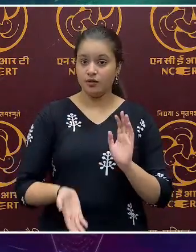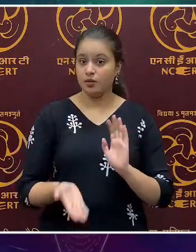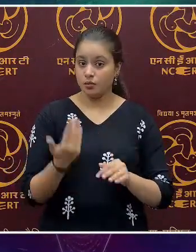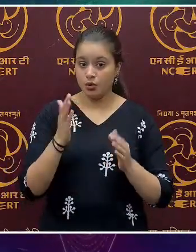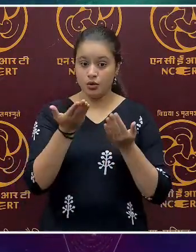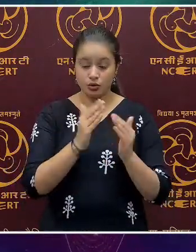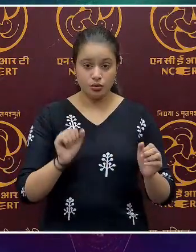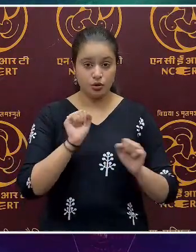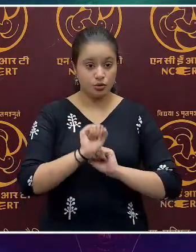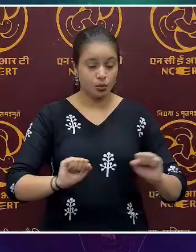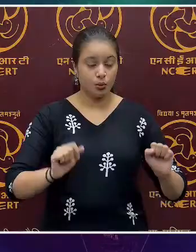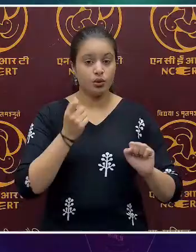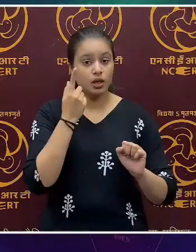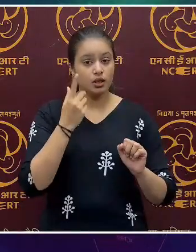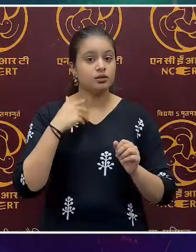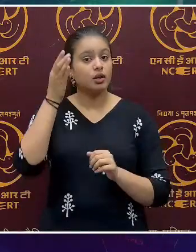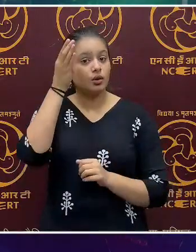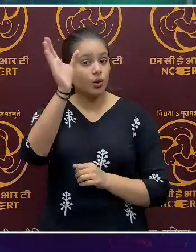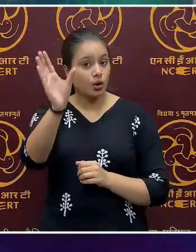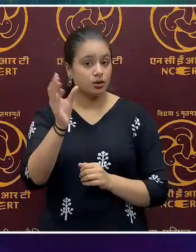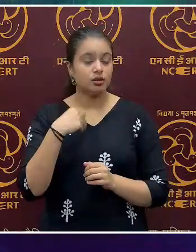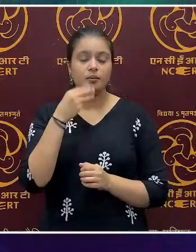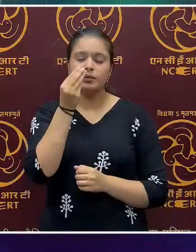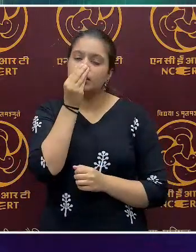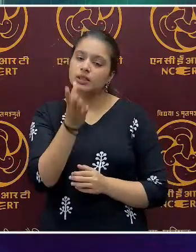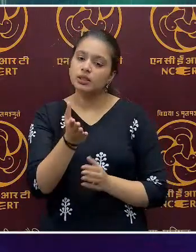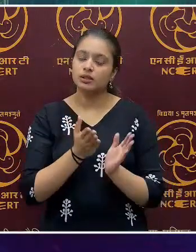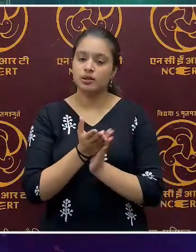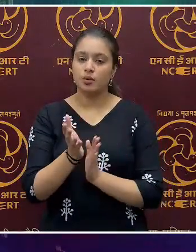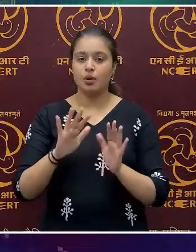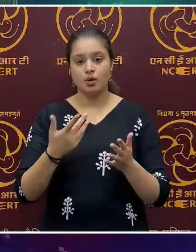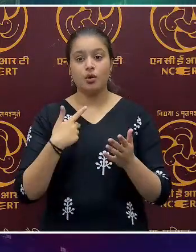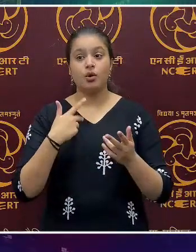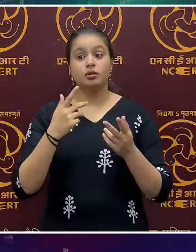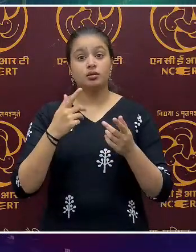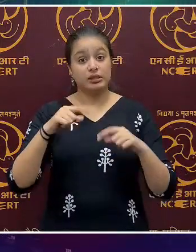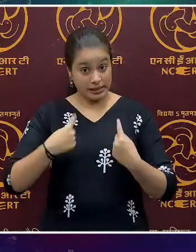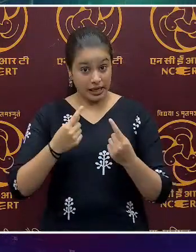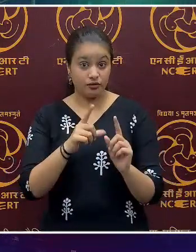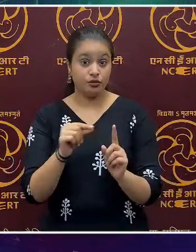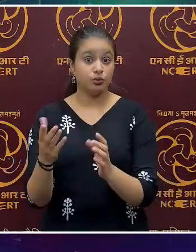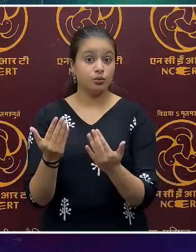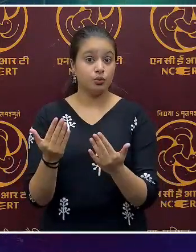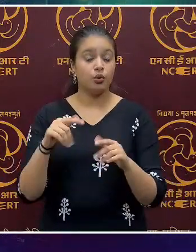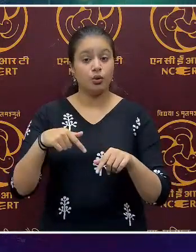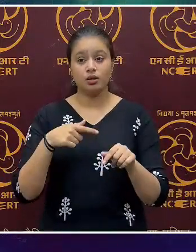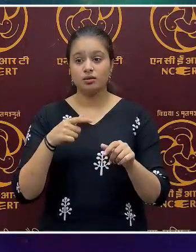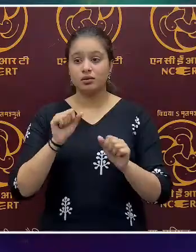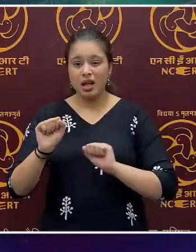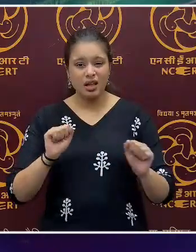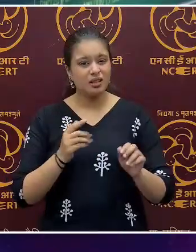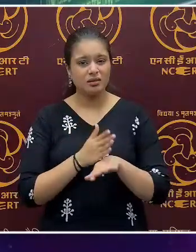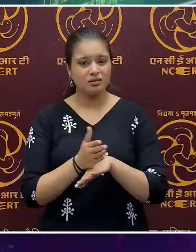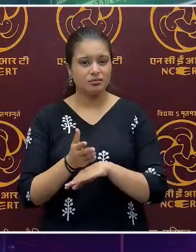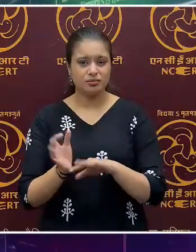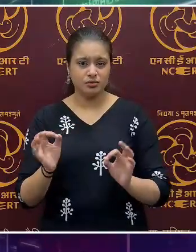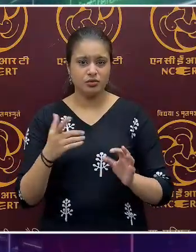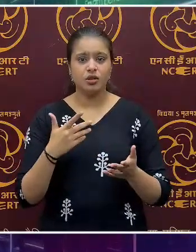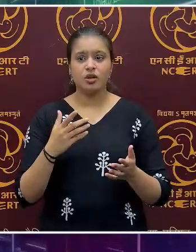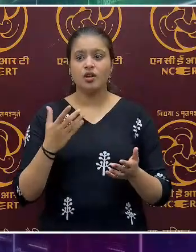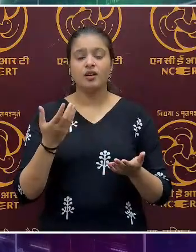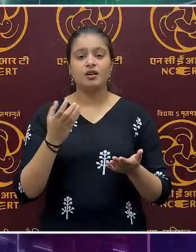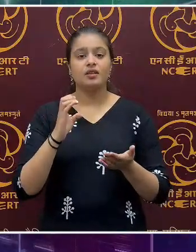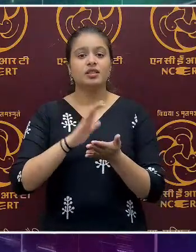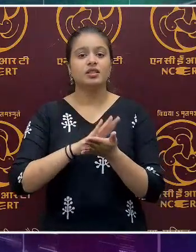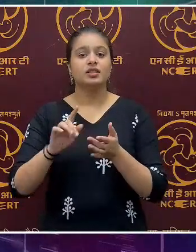can understand the concepts very easily, very practically, and without harming each other. Like let's take example for the chemistry.